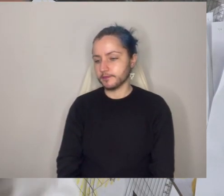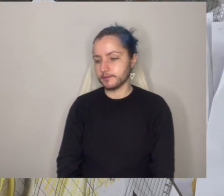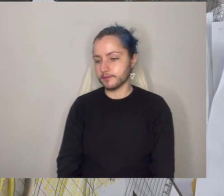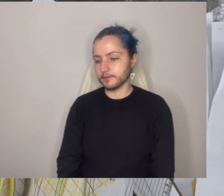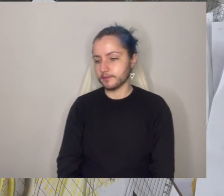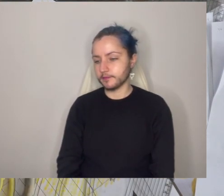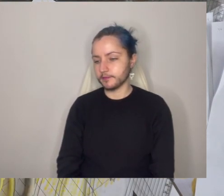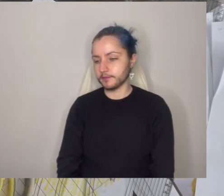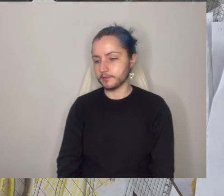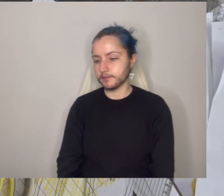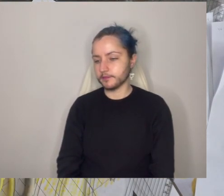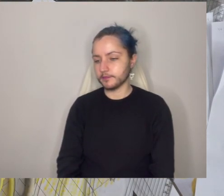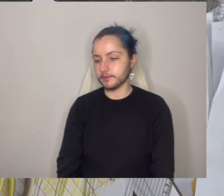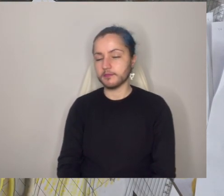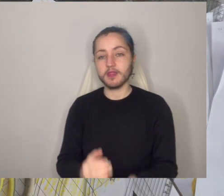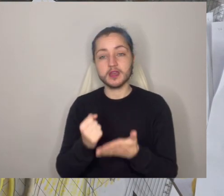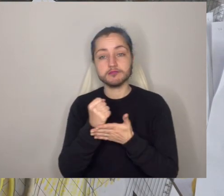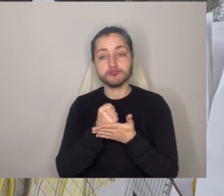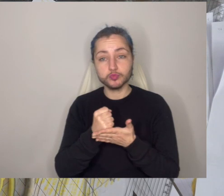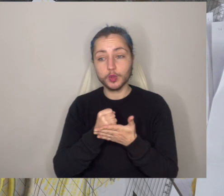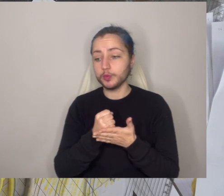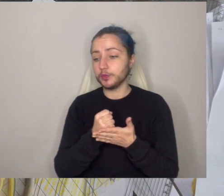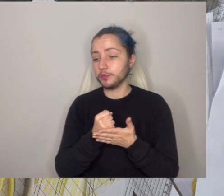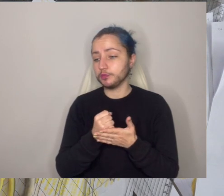because it means the glue